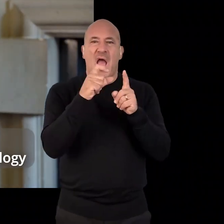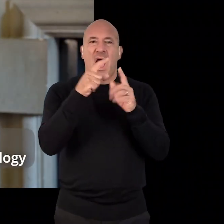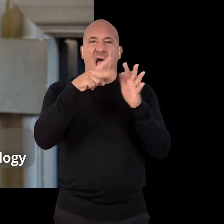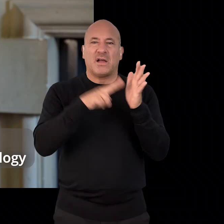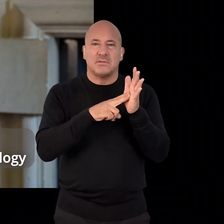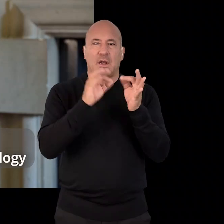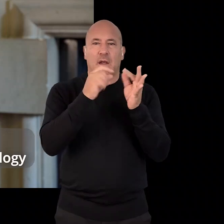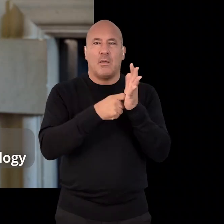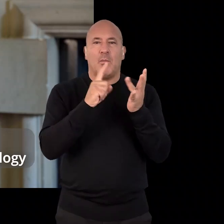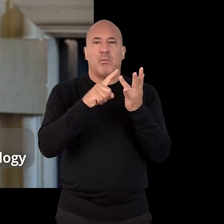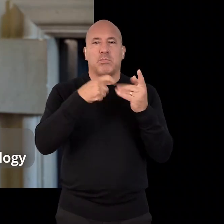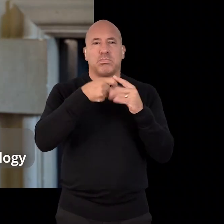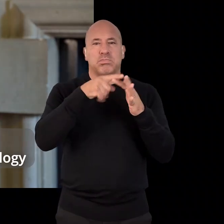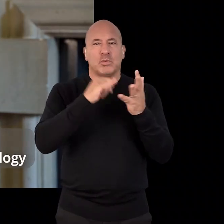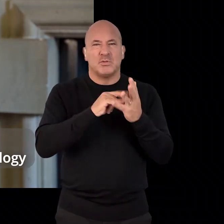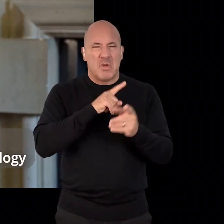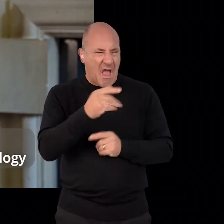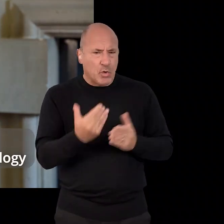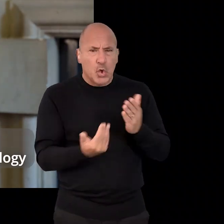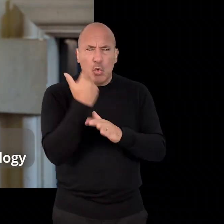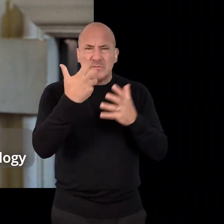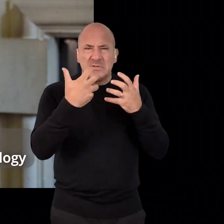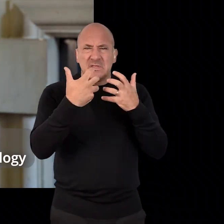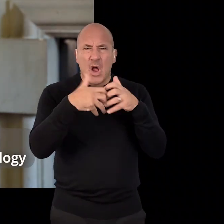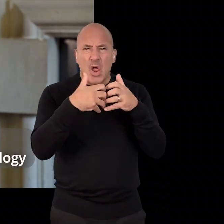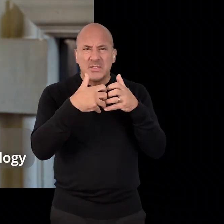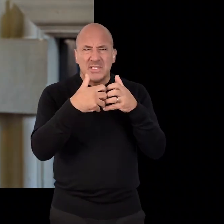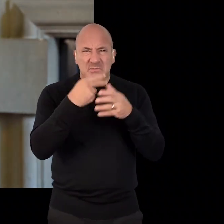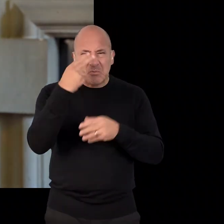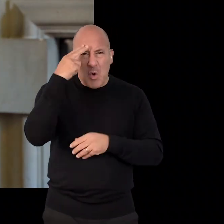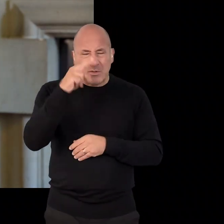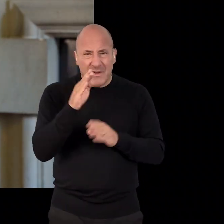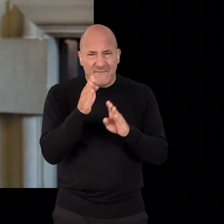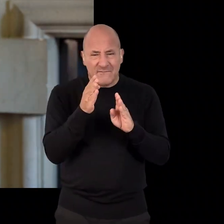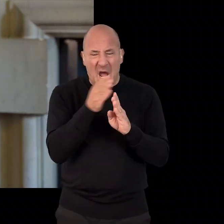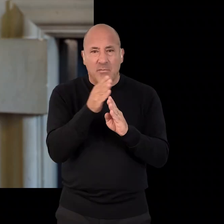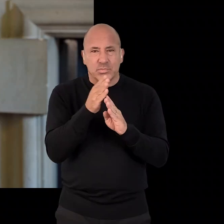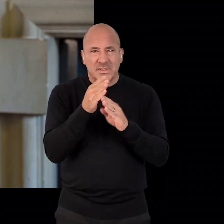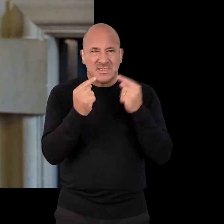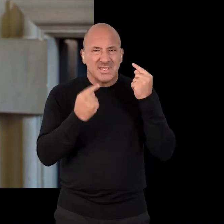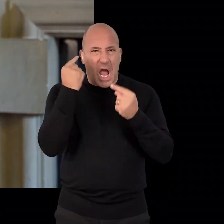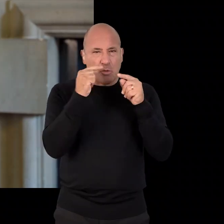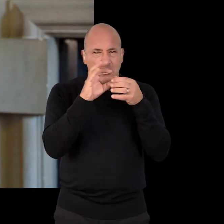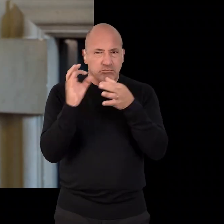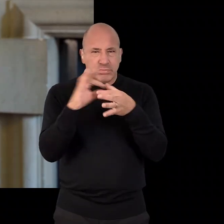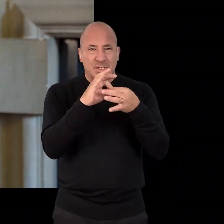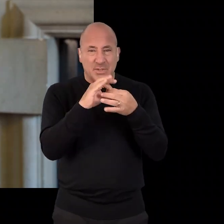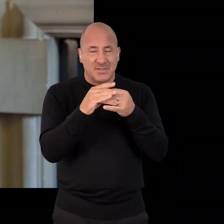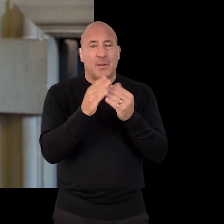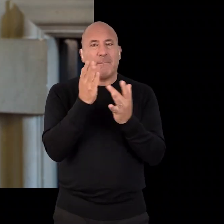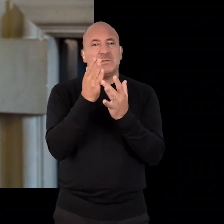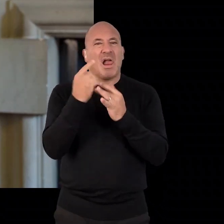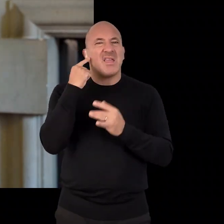over to Edmunds because there was a new bit of technology called the Vibrant Sound Bridge, which was a middle